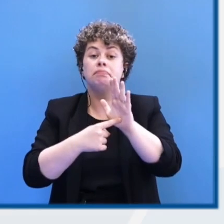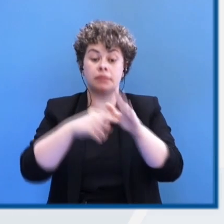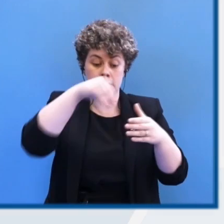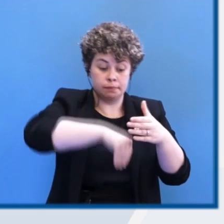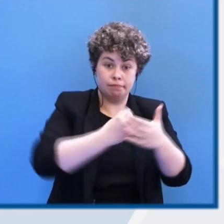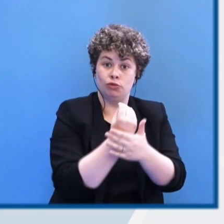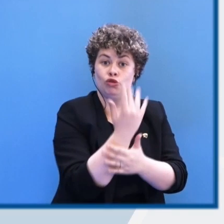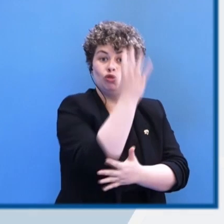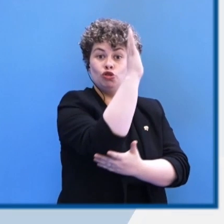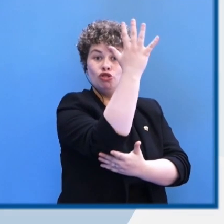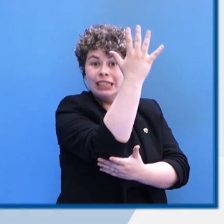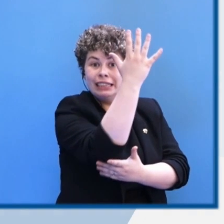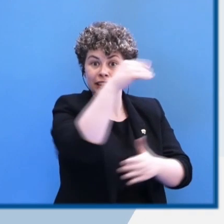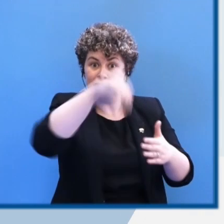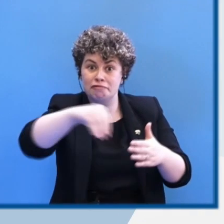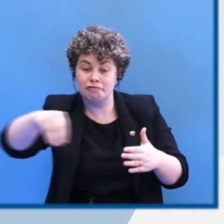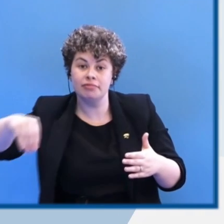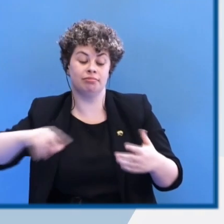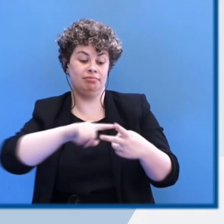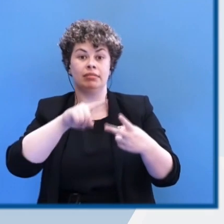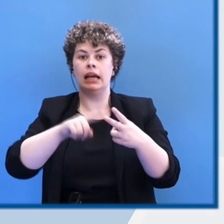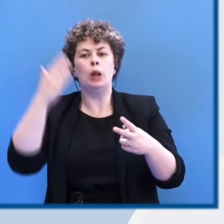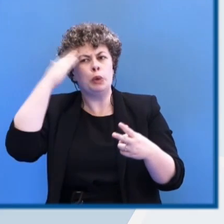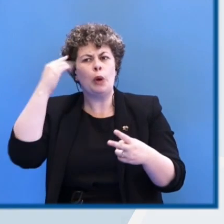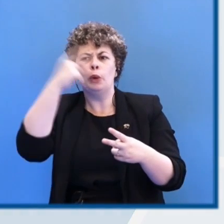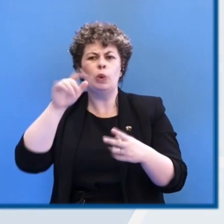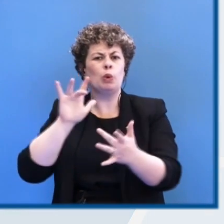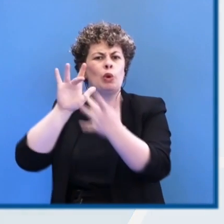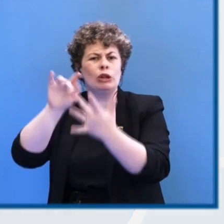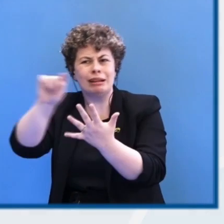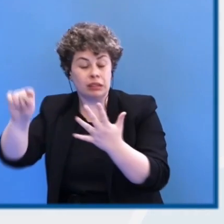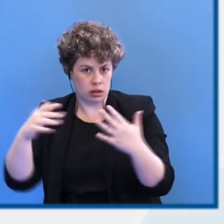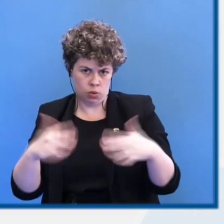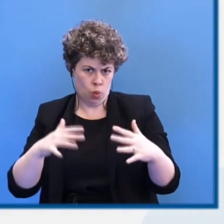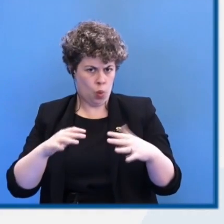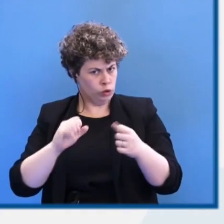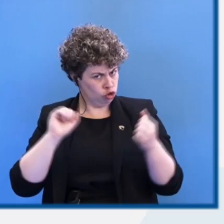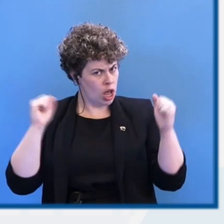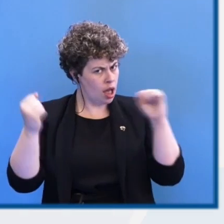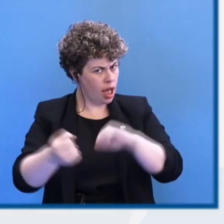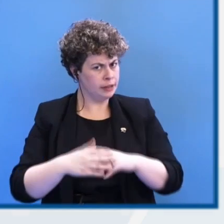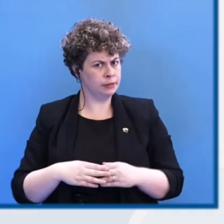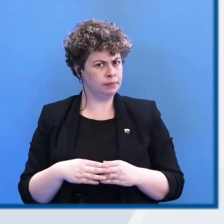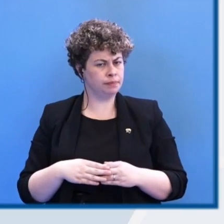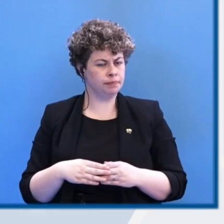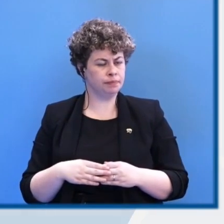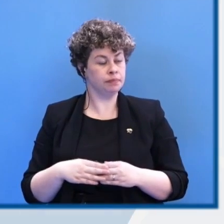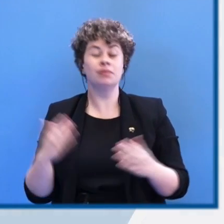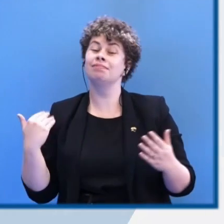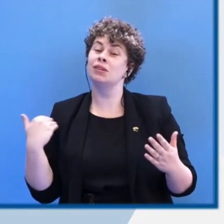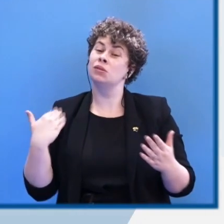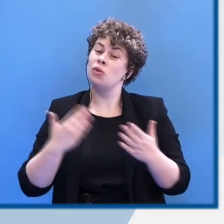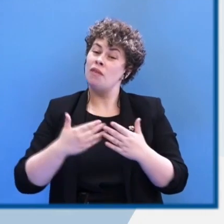actors, and more. So far, I was talking about breaking the silos within